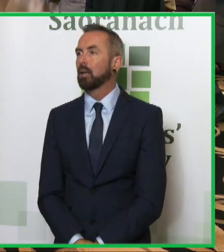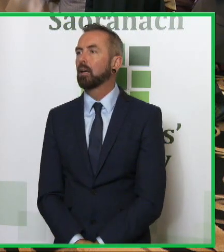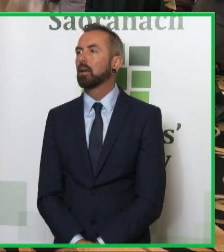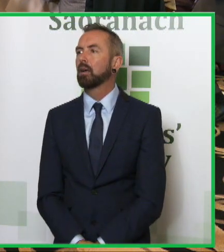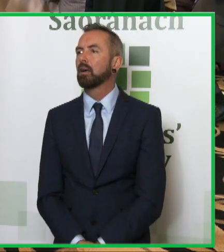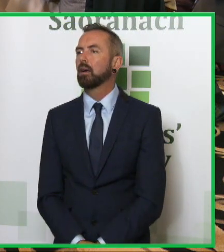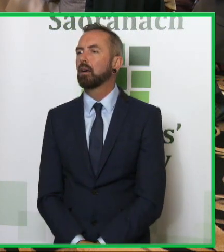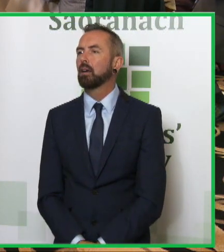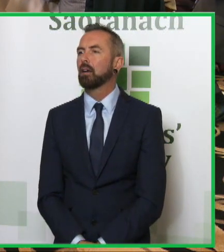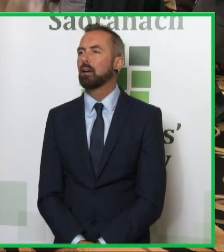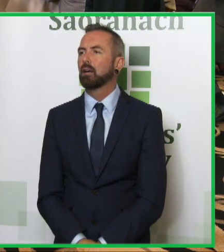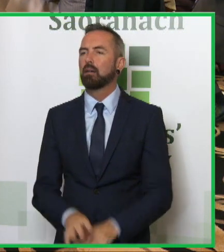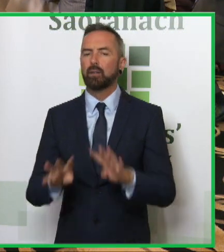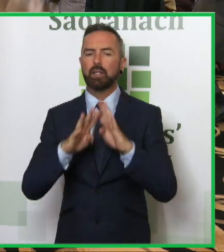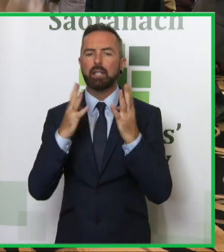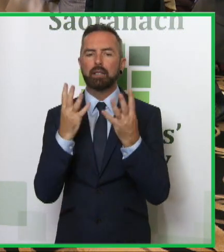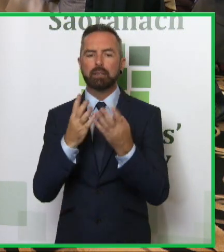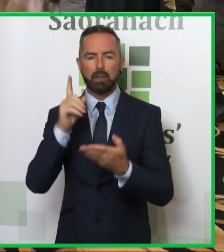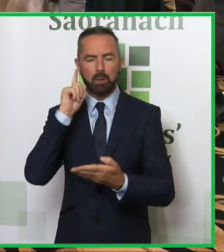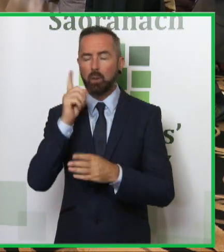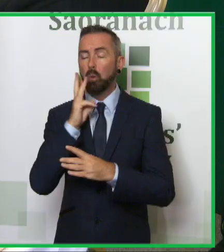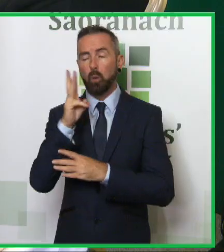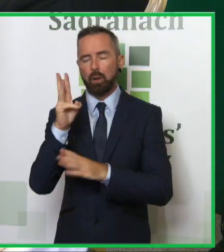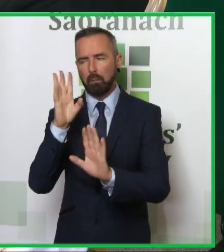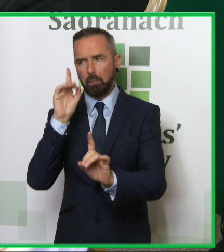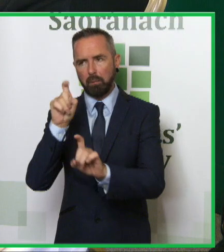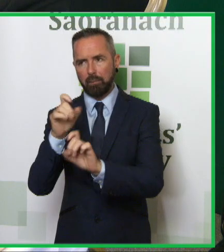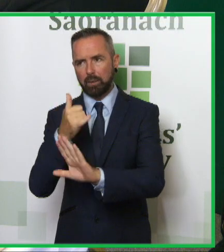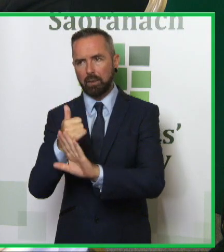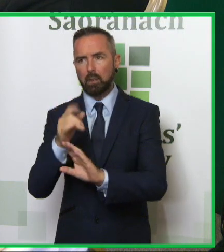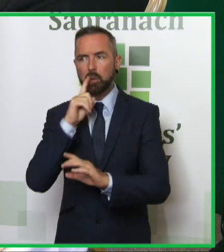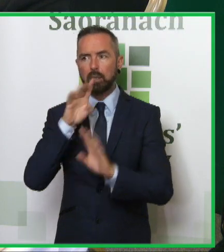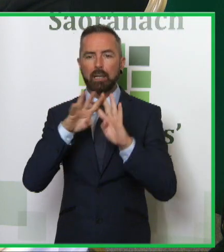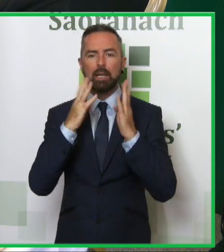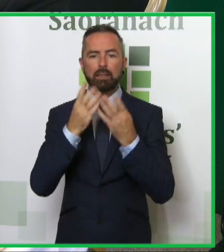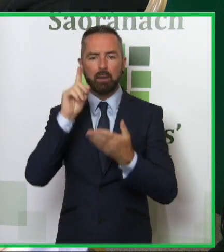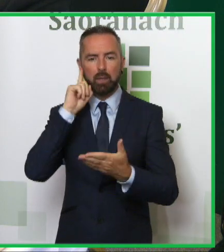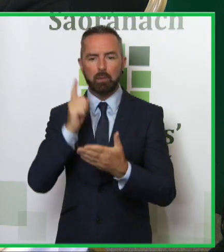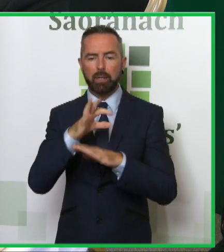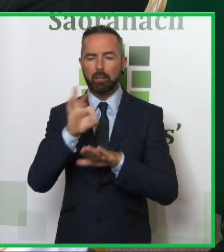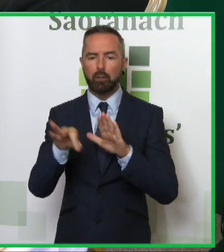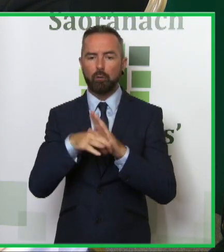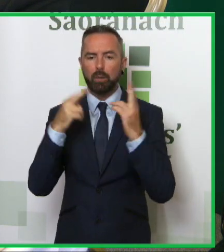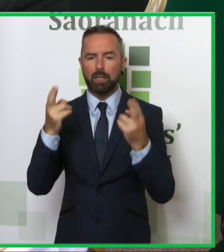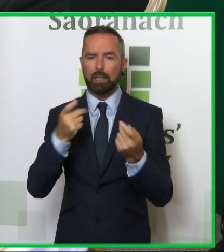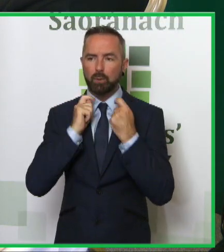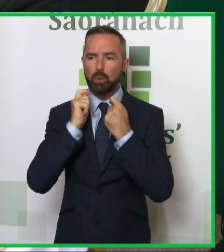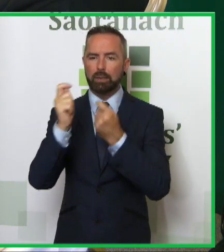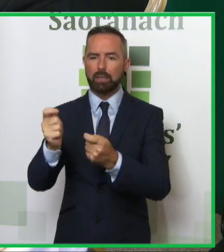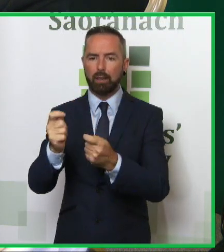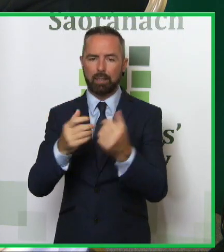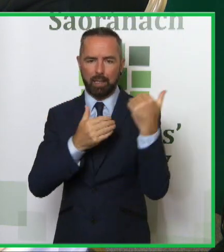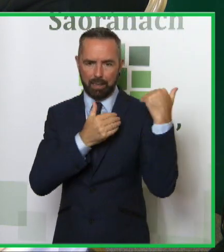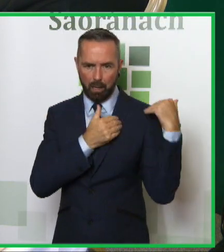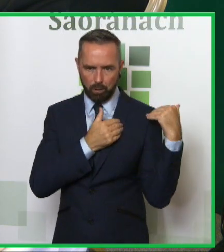That the Assembly believes. Don't quote me on the wording here, Abigail. The Assembly believes that government need to assign